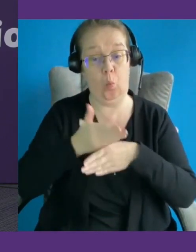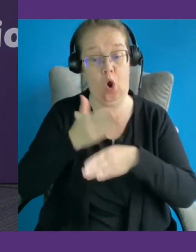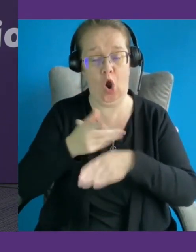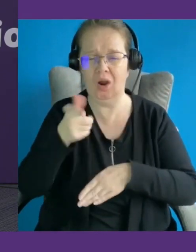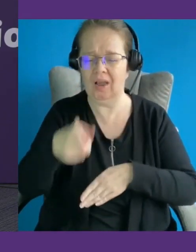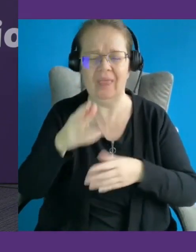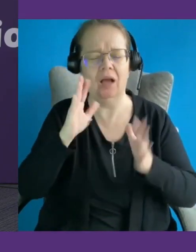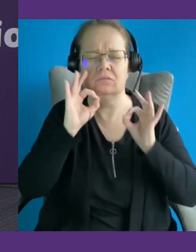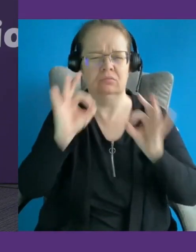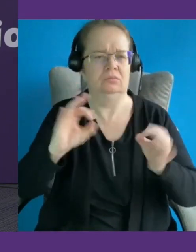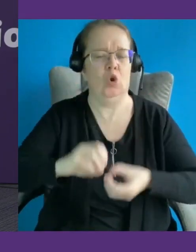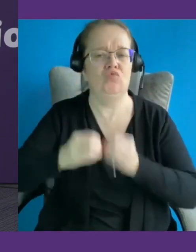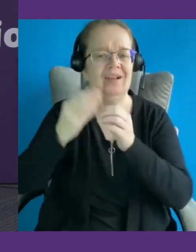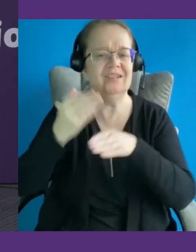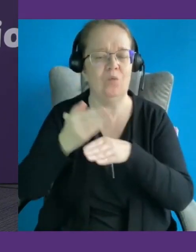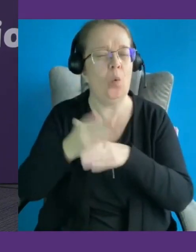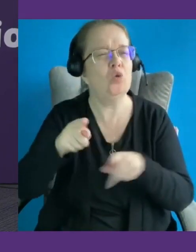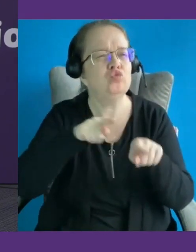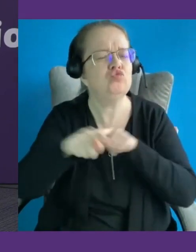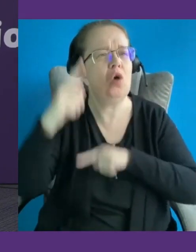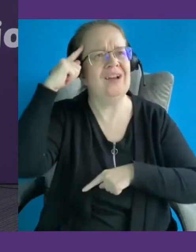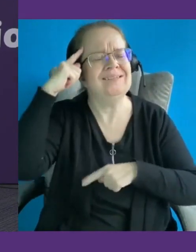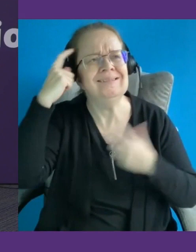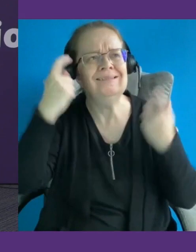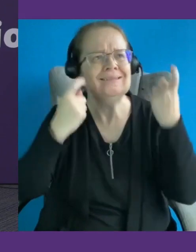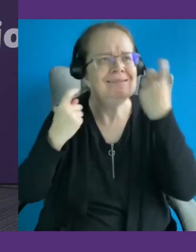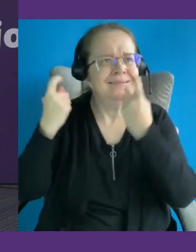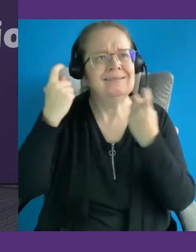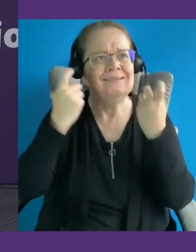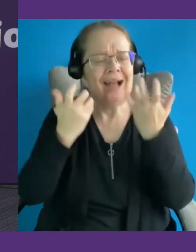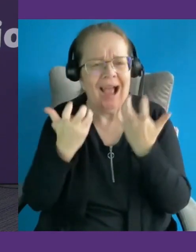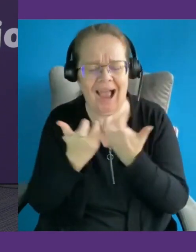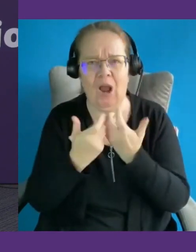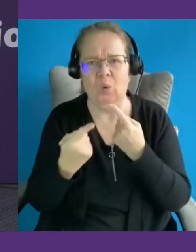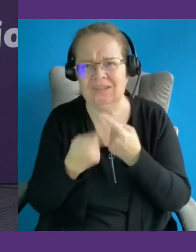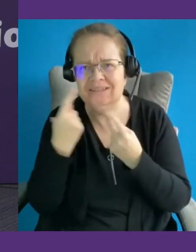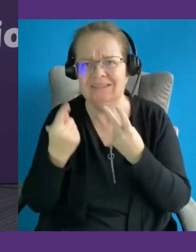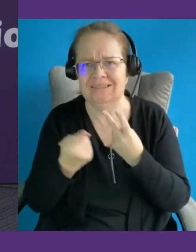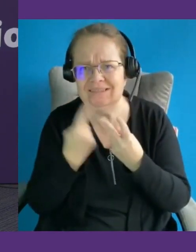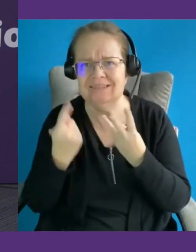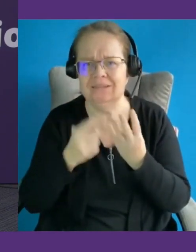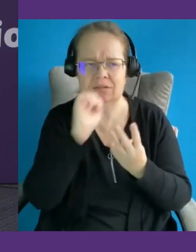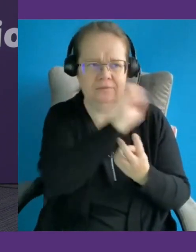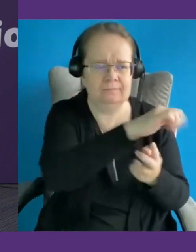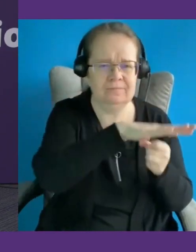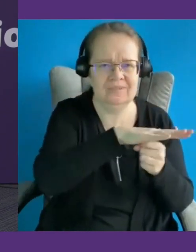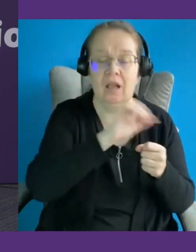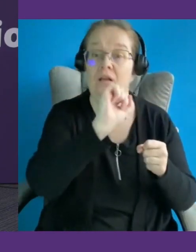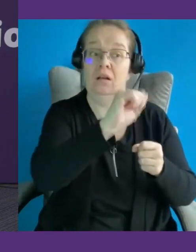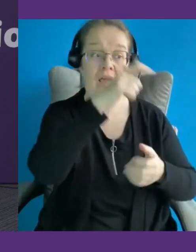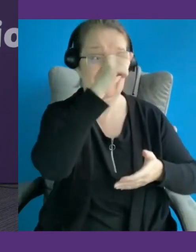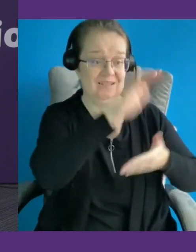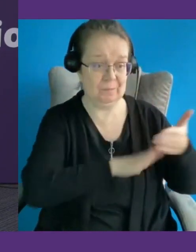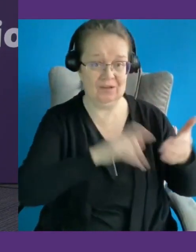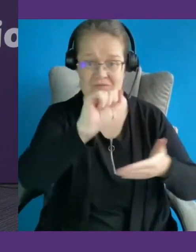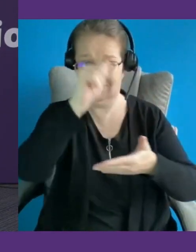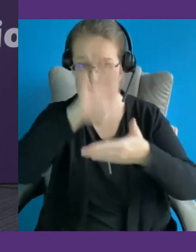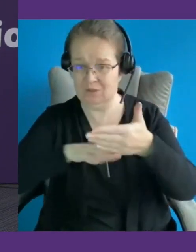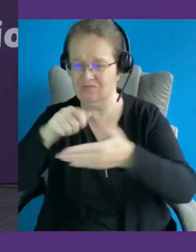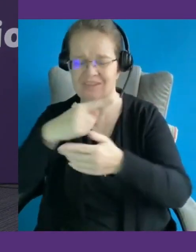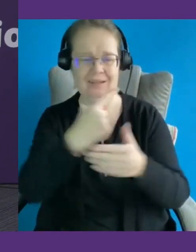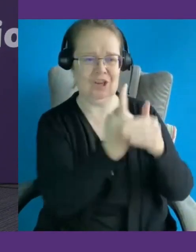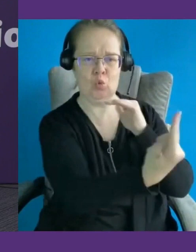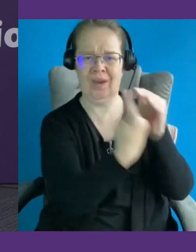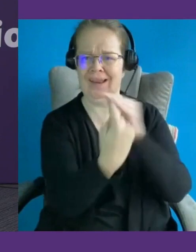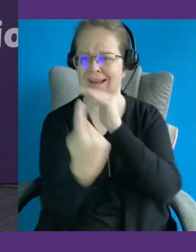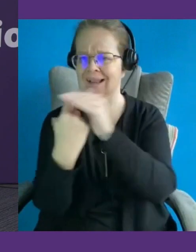you think about trying to go through so many different use cases. I mean, everybody's experience with their disability is unique. So even when we